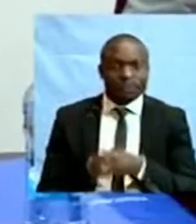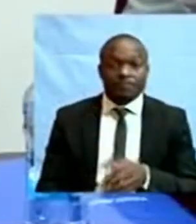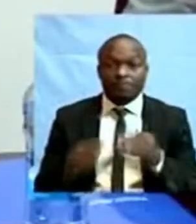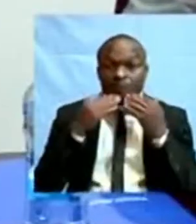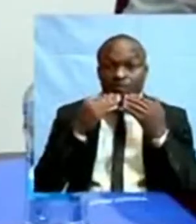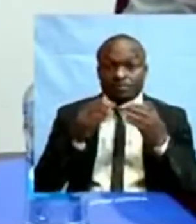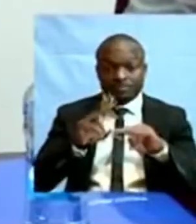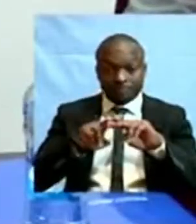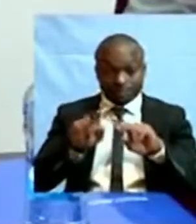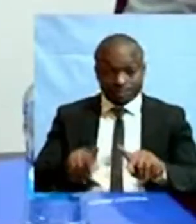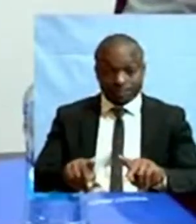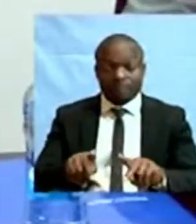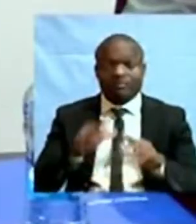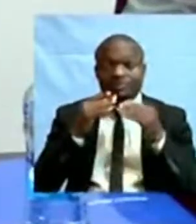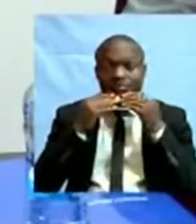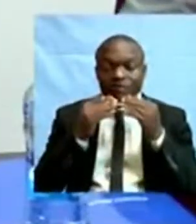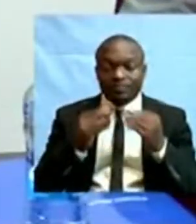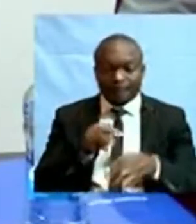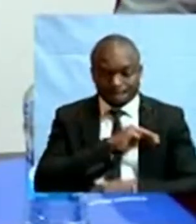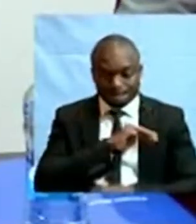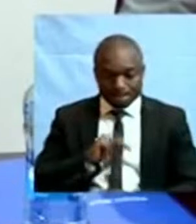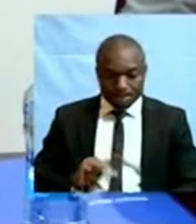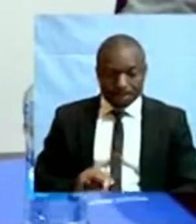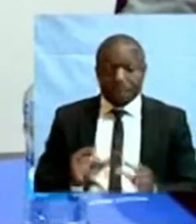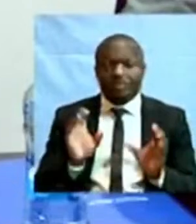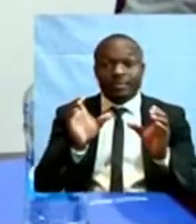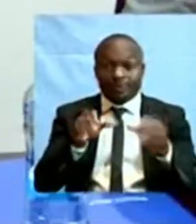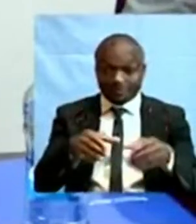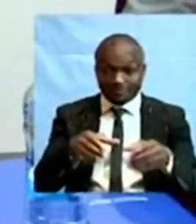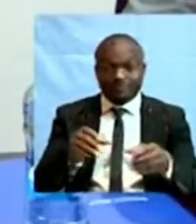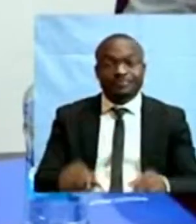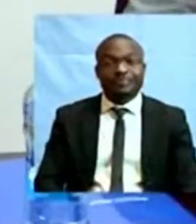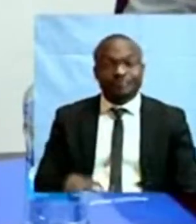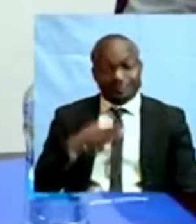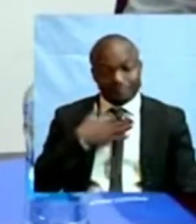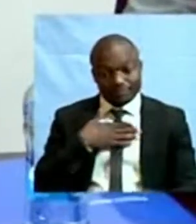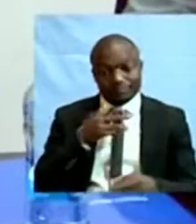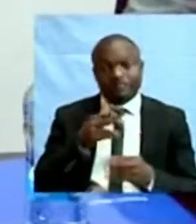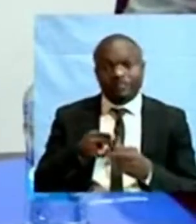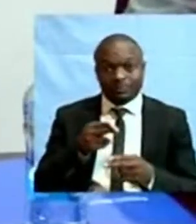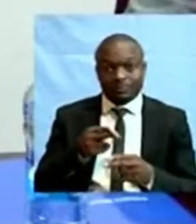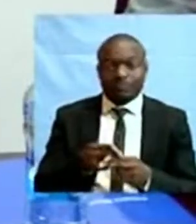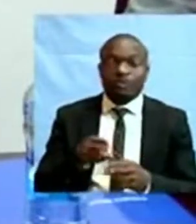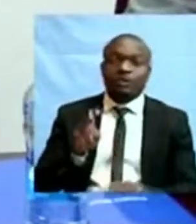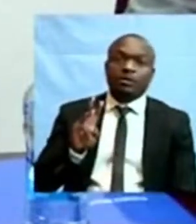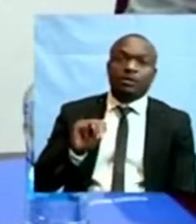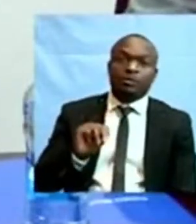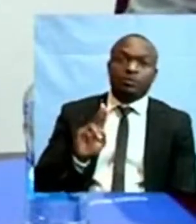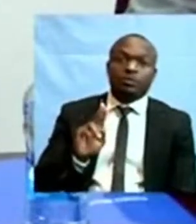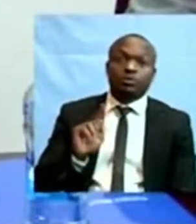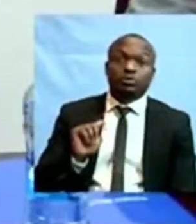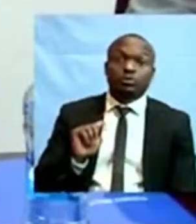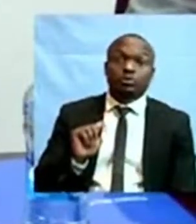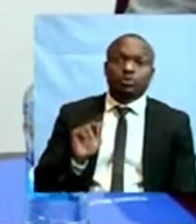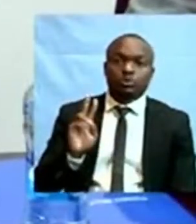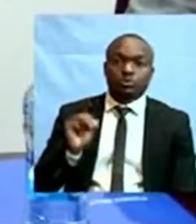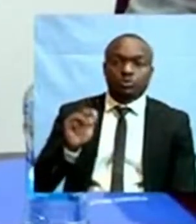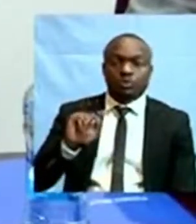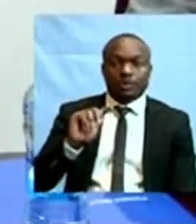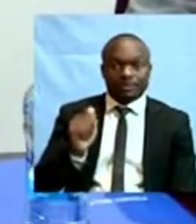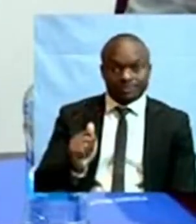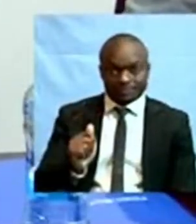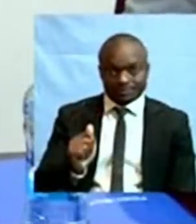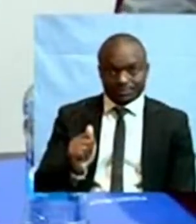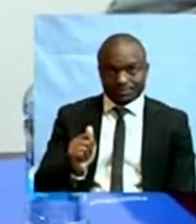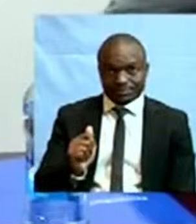Thank you, Chair, and thank you, members of the committee. My name is John Mututwa, and this is the team we have come